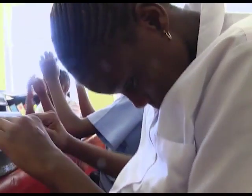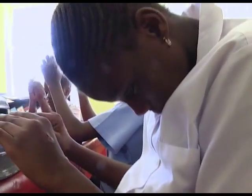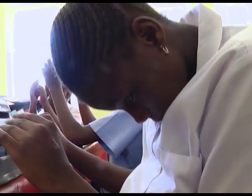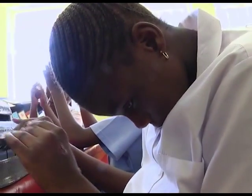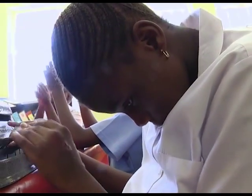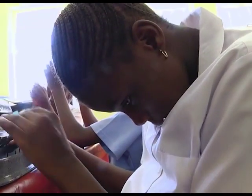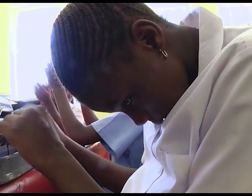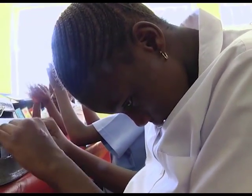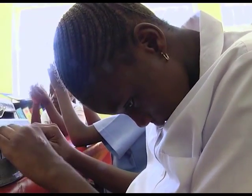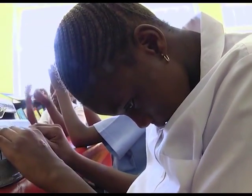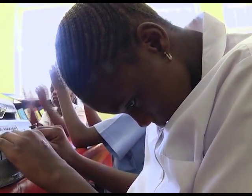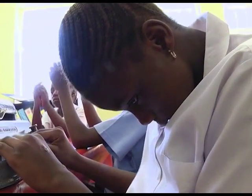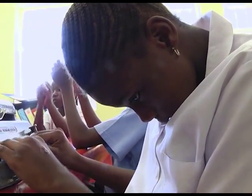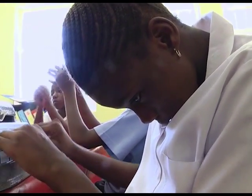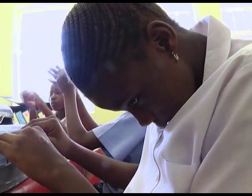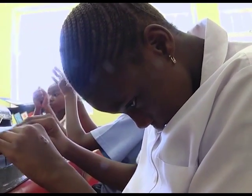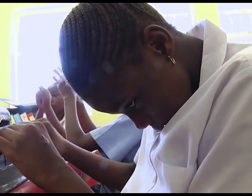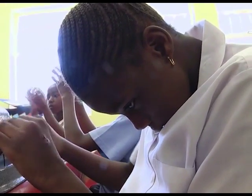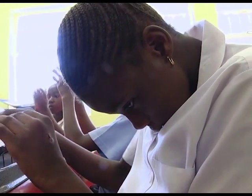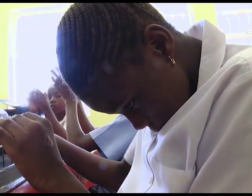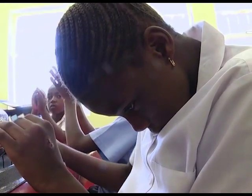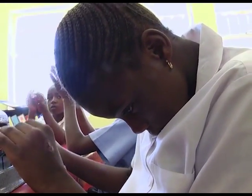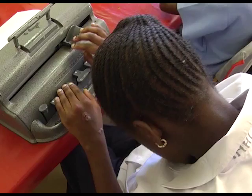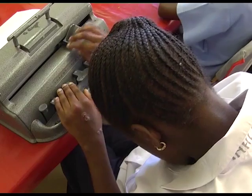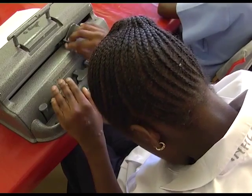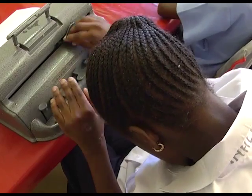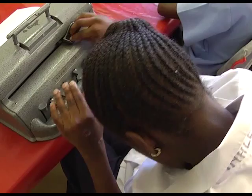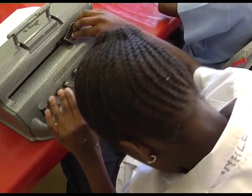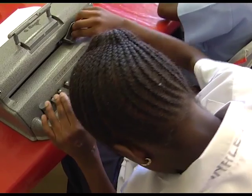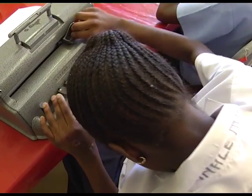Good. You must remember to read, Cynthia.